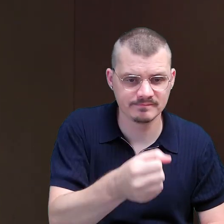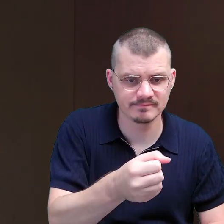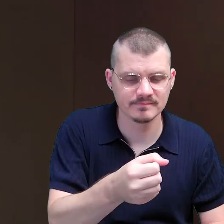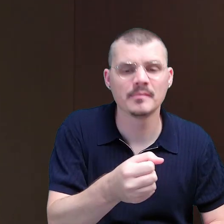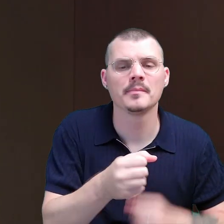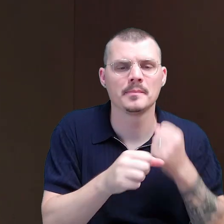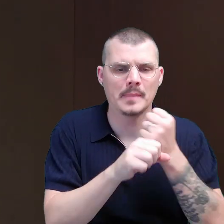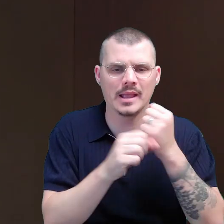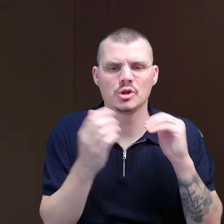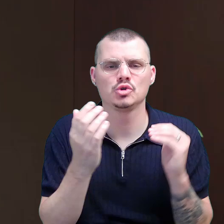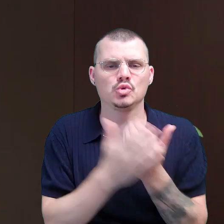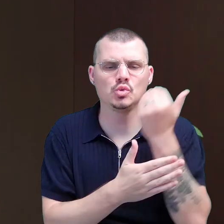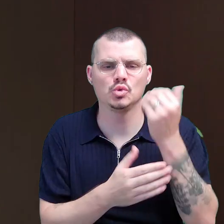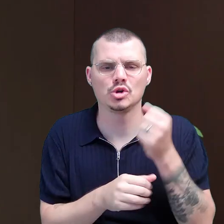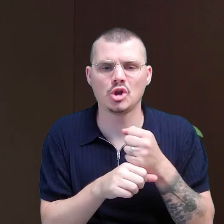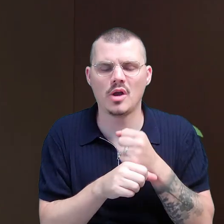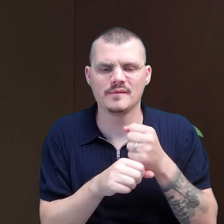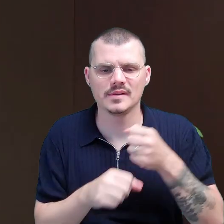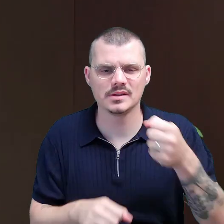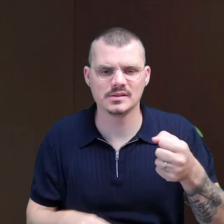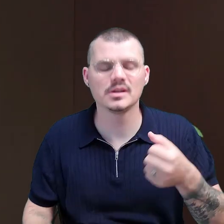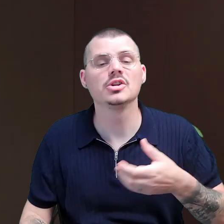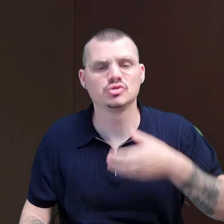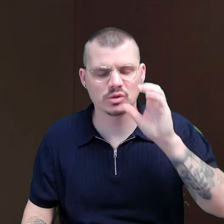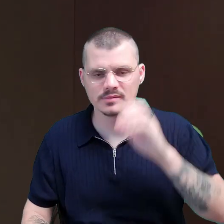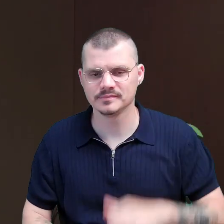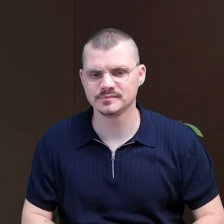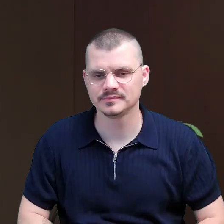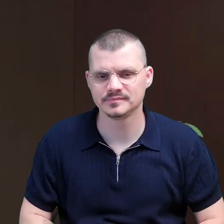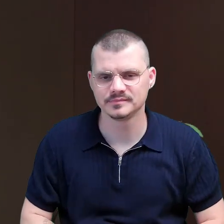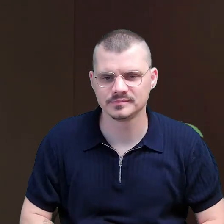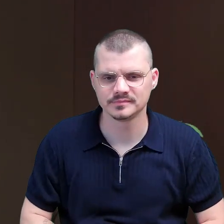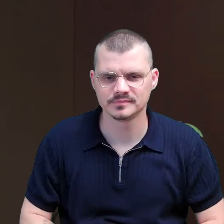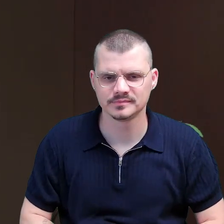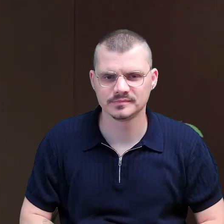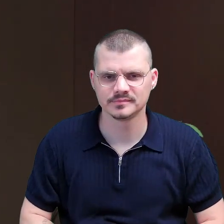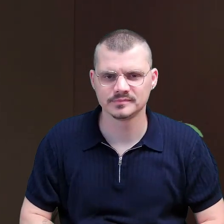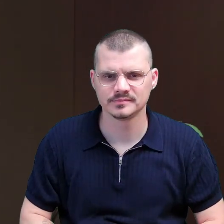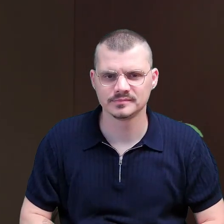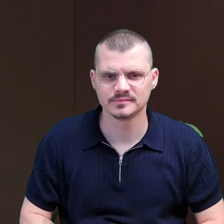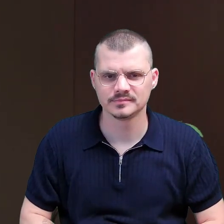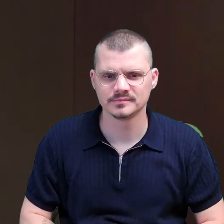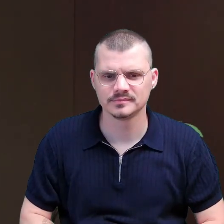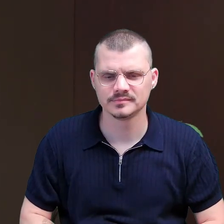in, and make an identical pot himself and drink it.